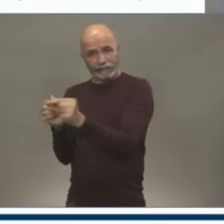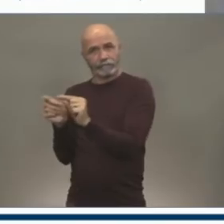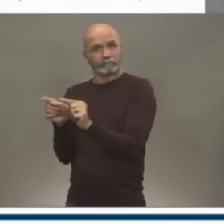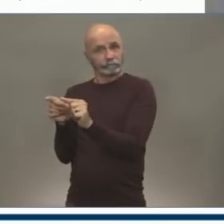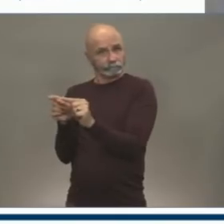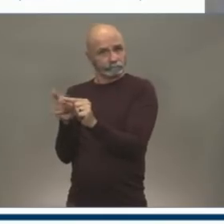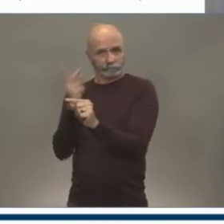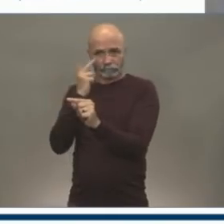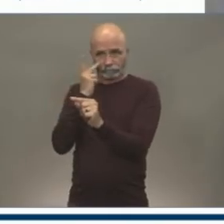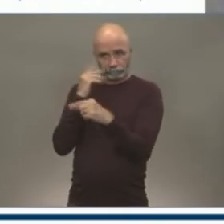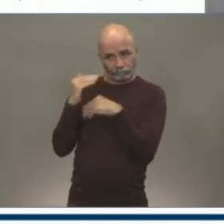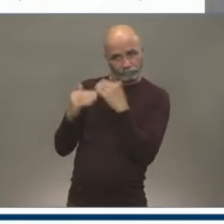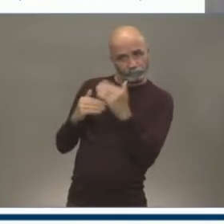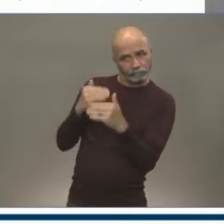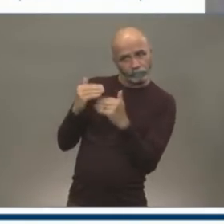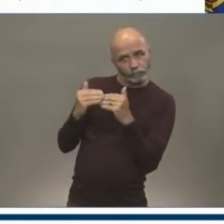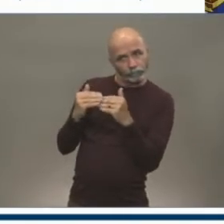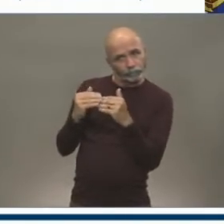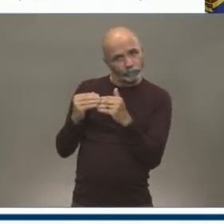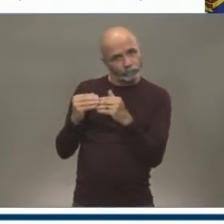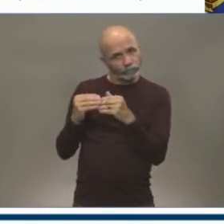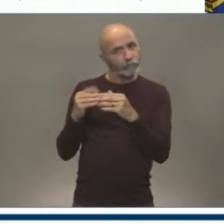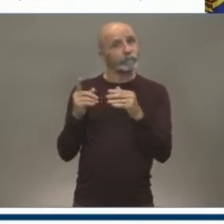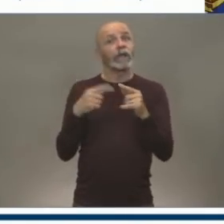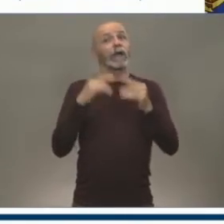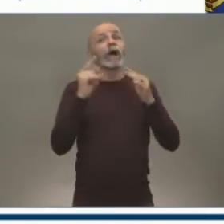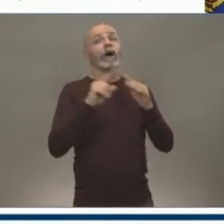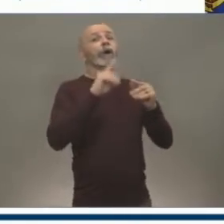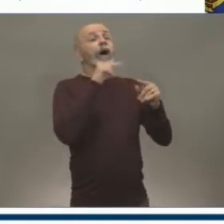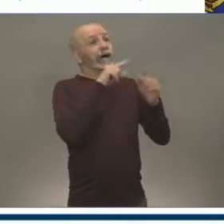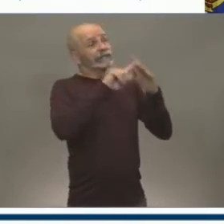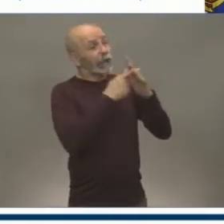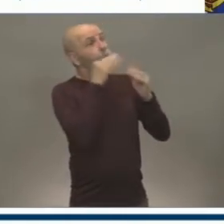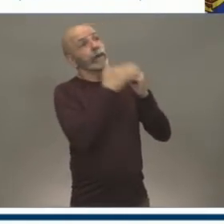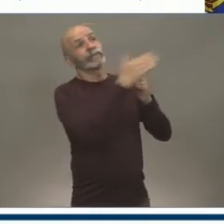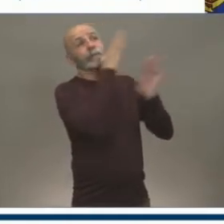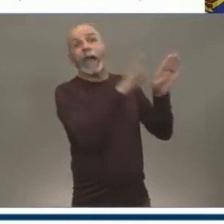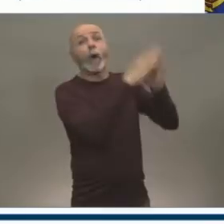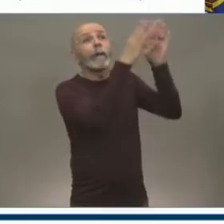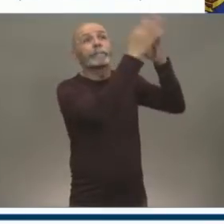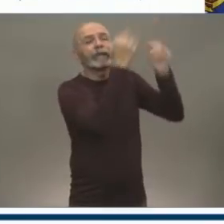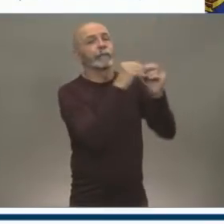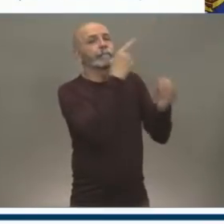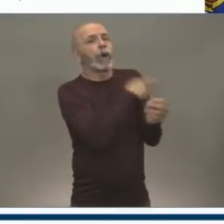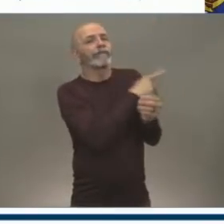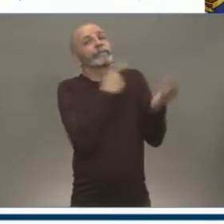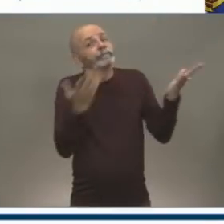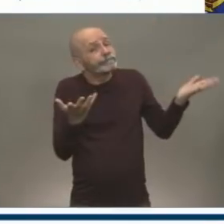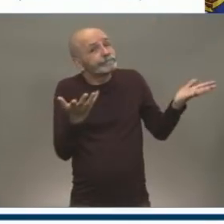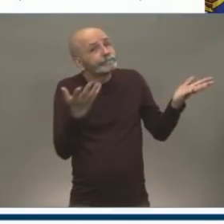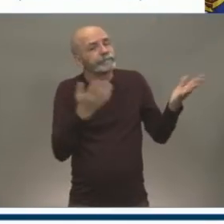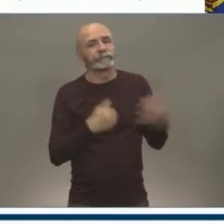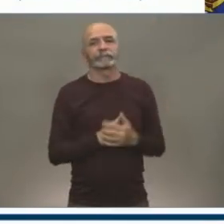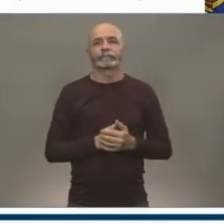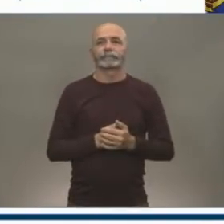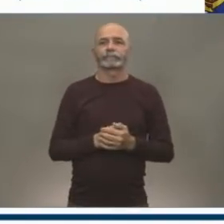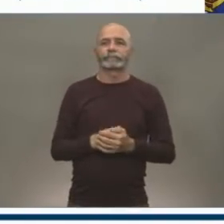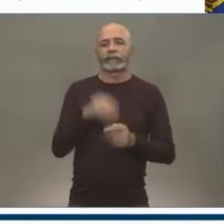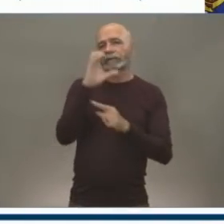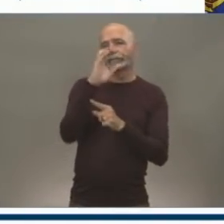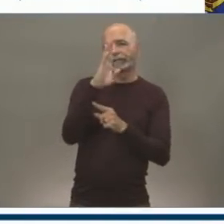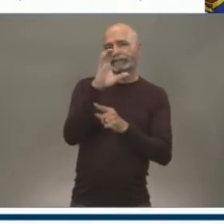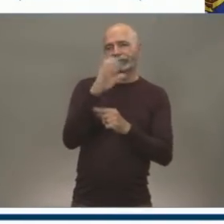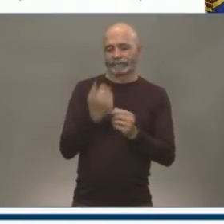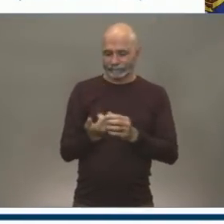that opening up. Next, we'll go to Mike Gorman from CBC. Go ahead, Mike. Thank you. Dr. Strang, what does being able to